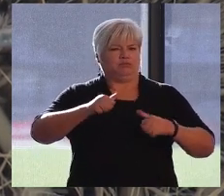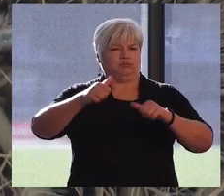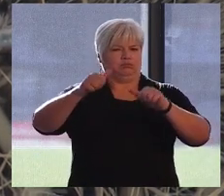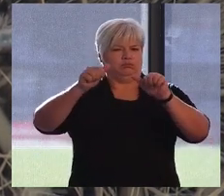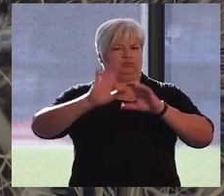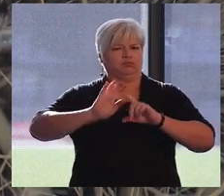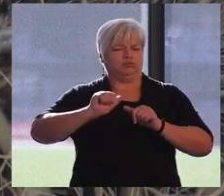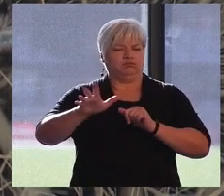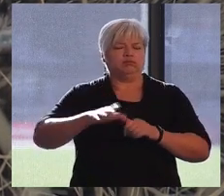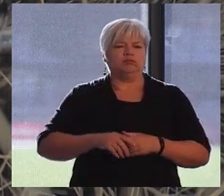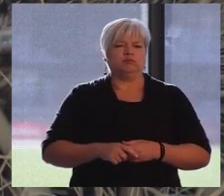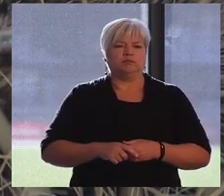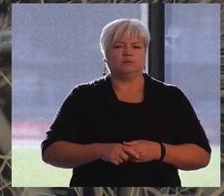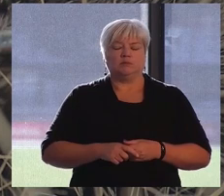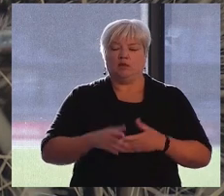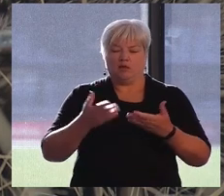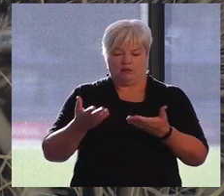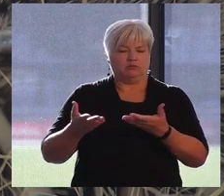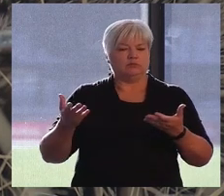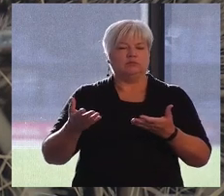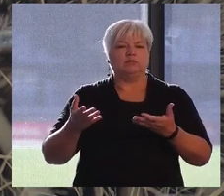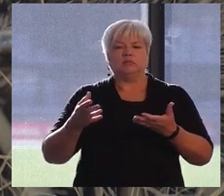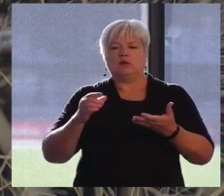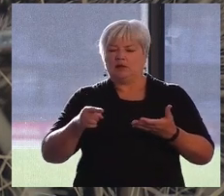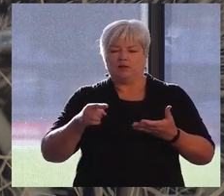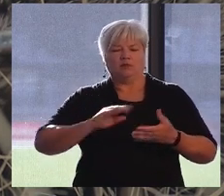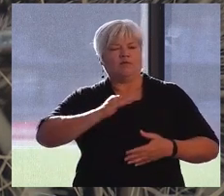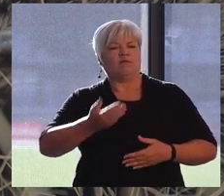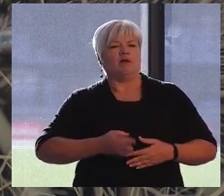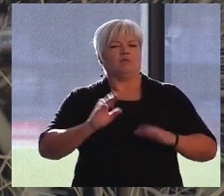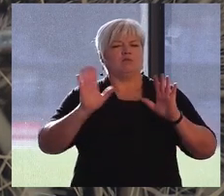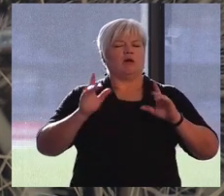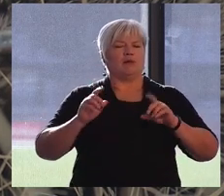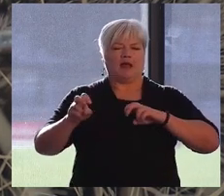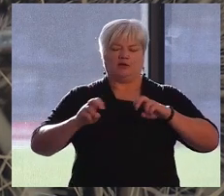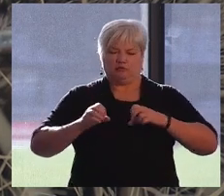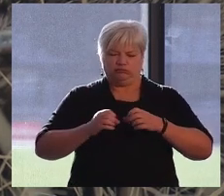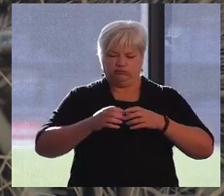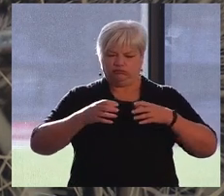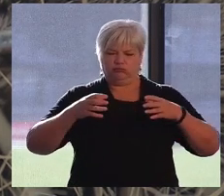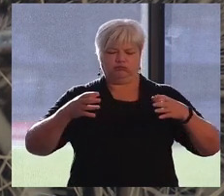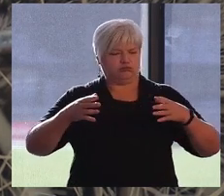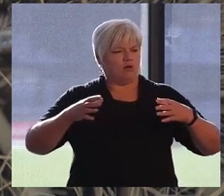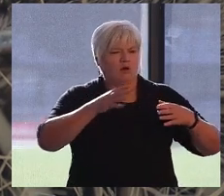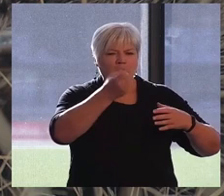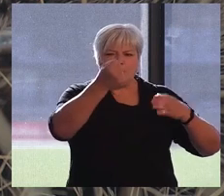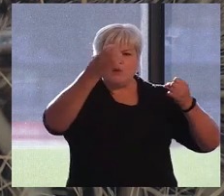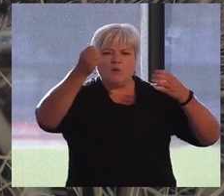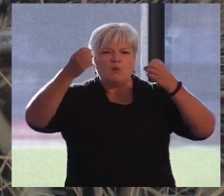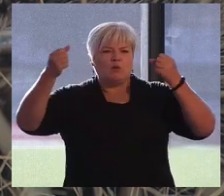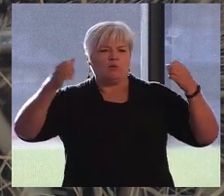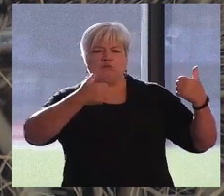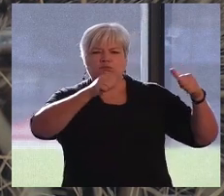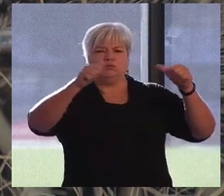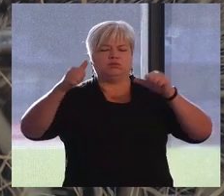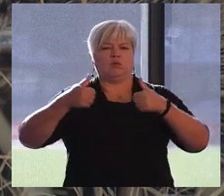So that success around Farmers for Climate Action, you know, having grown it, and I was there at the beginning, but it's the farmers and particularly those women I